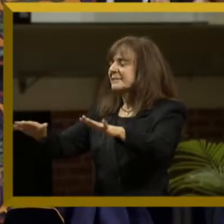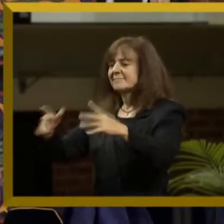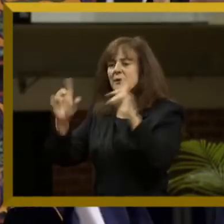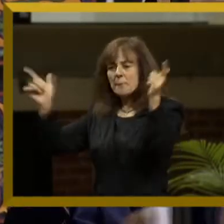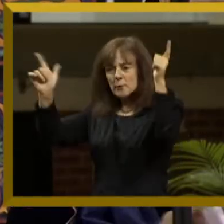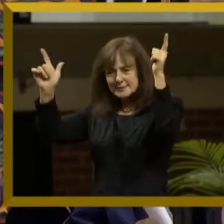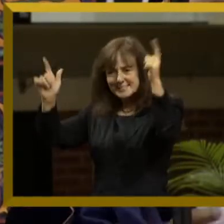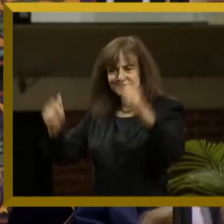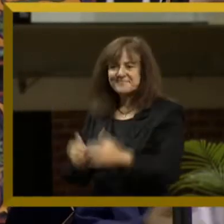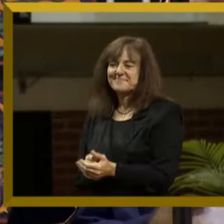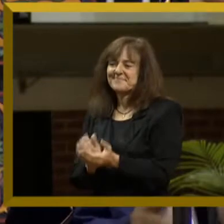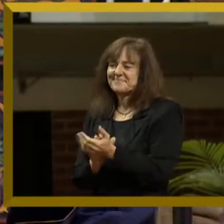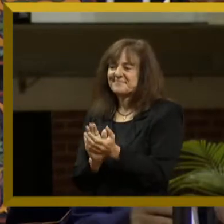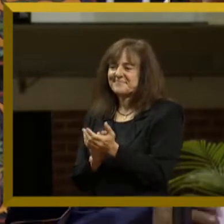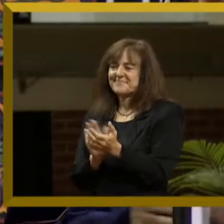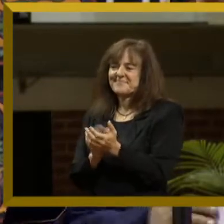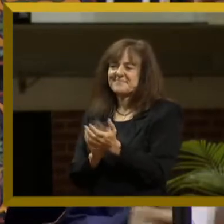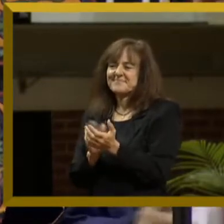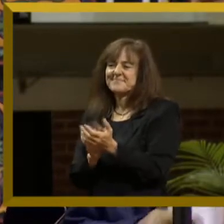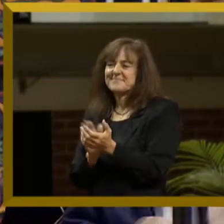Pokes.